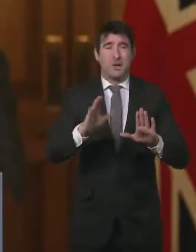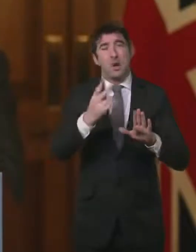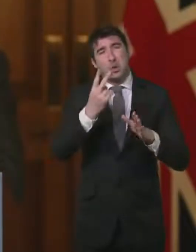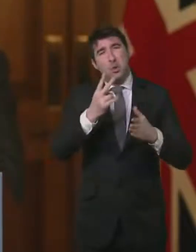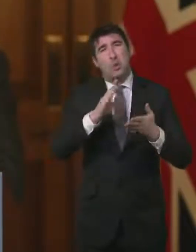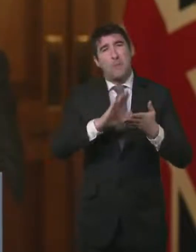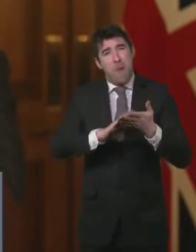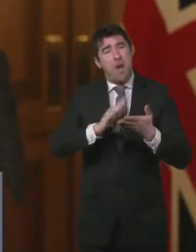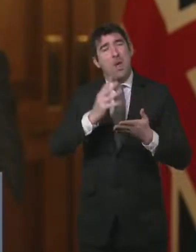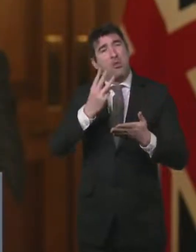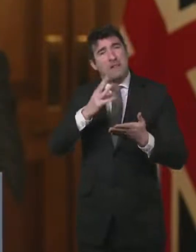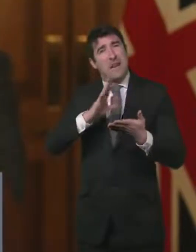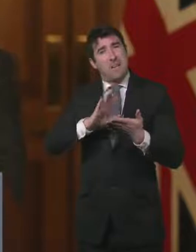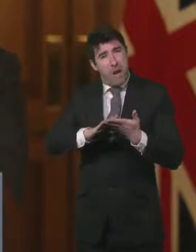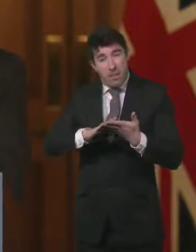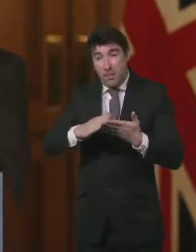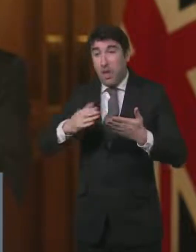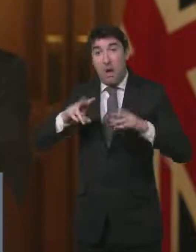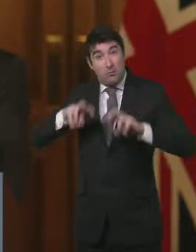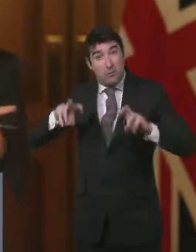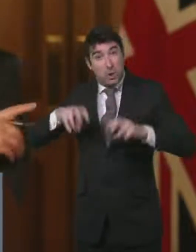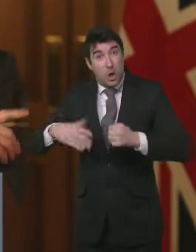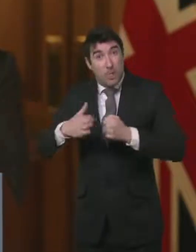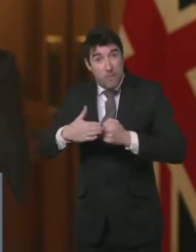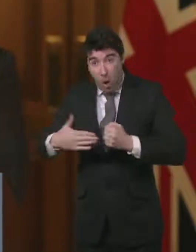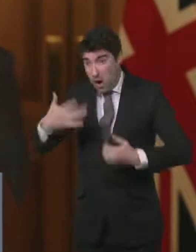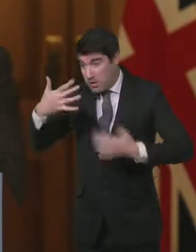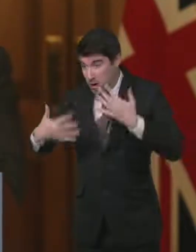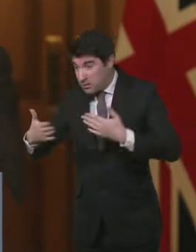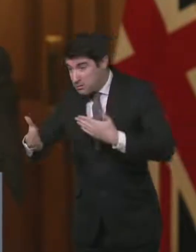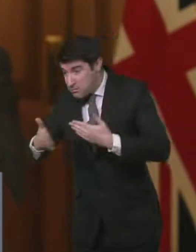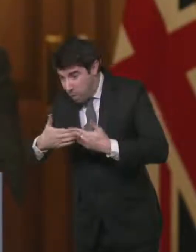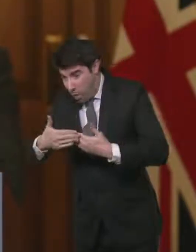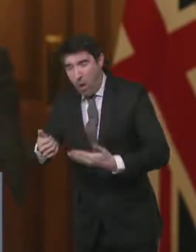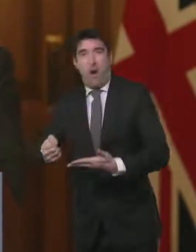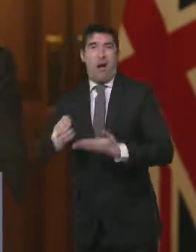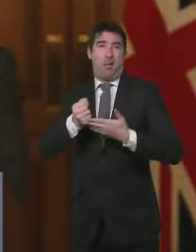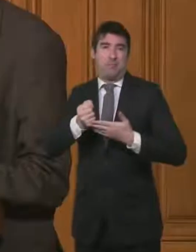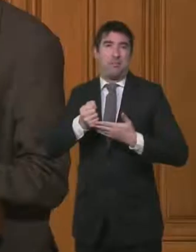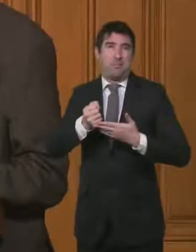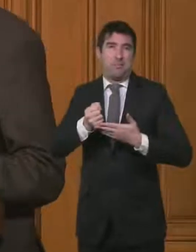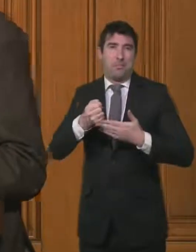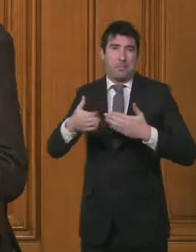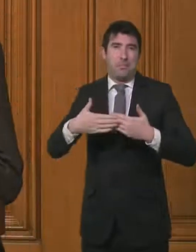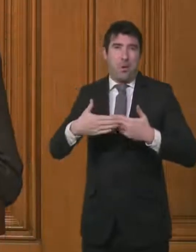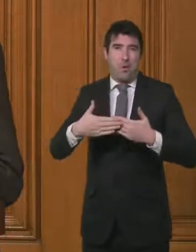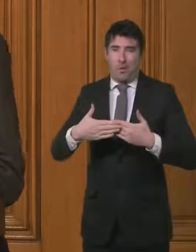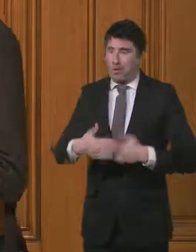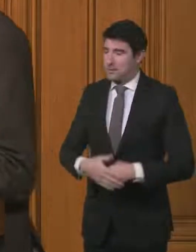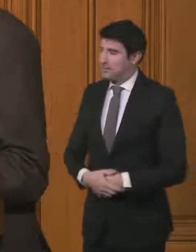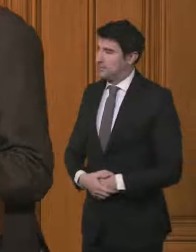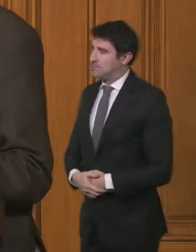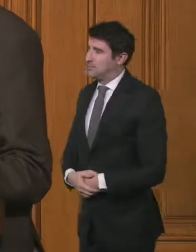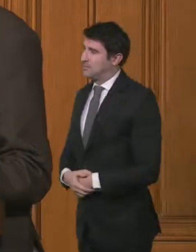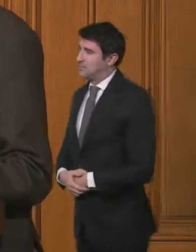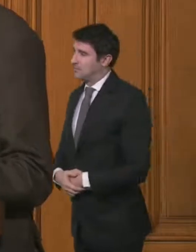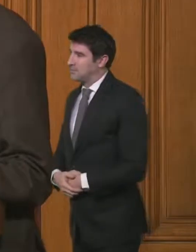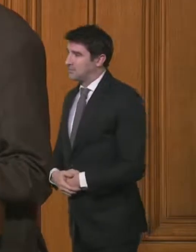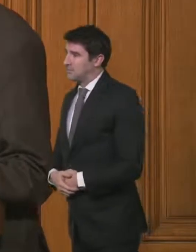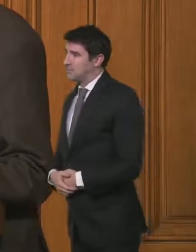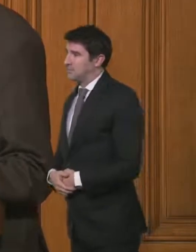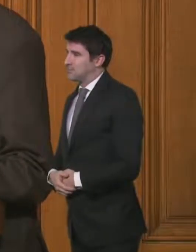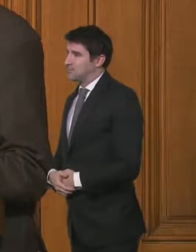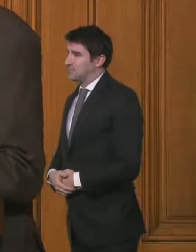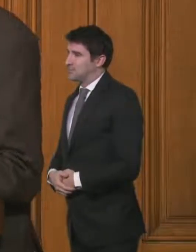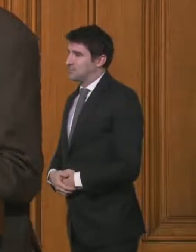very antibodies much, are in the bloodstream. Let's go to Charlotte Ivers. Oh, so sorry, Steve. Yes. Sorry, forgive me. Just to go to Sam's question on NHS pressures. So I think, as we've